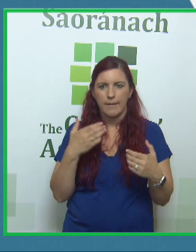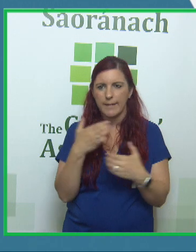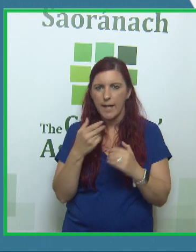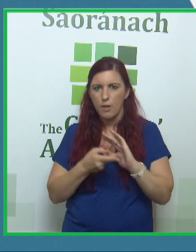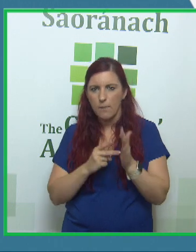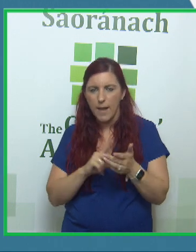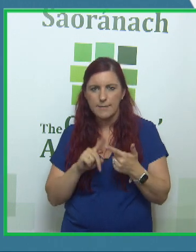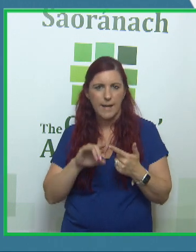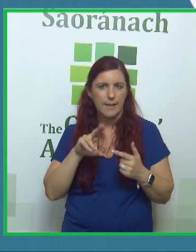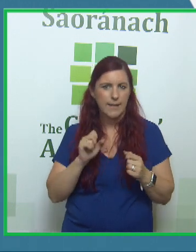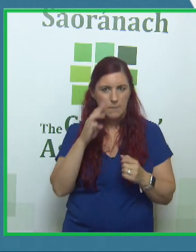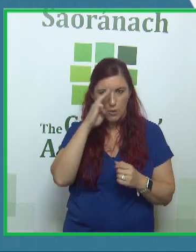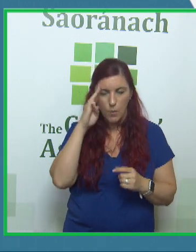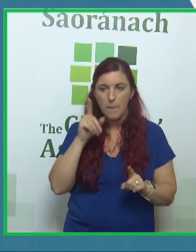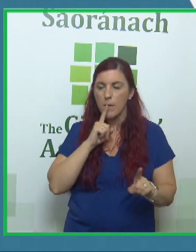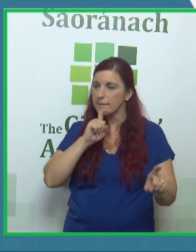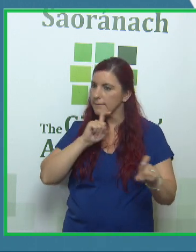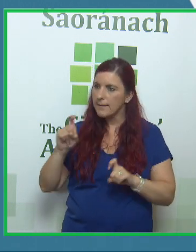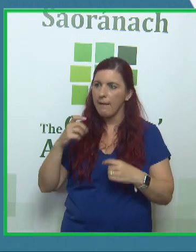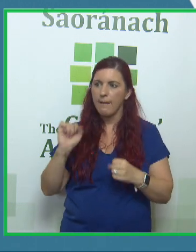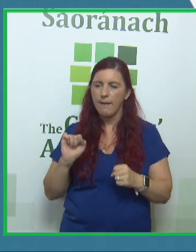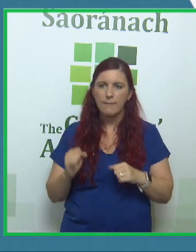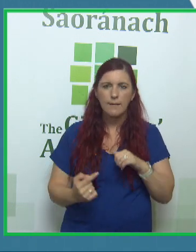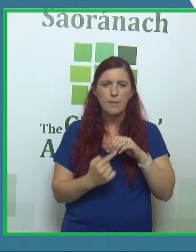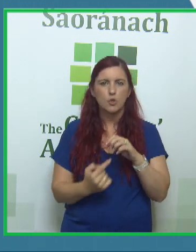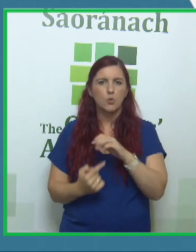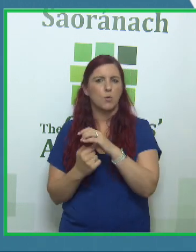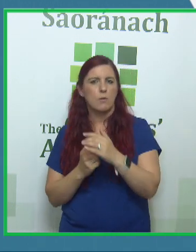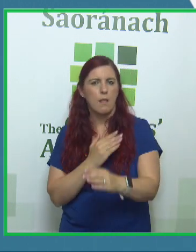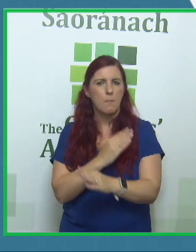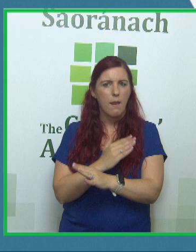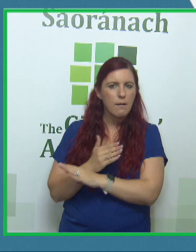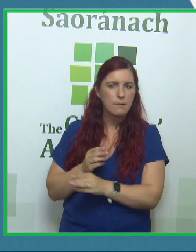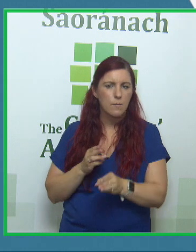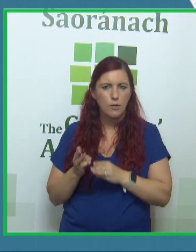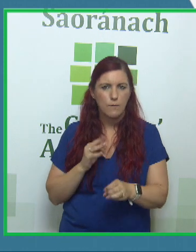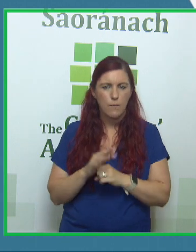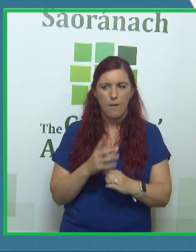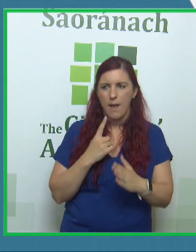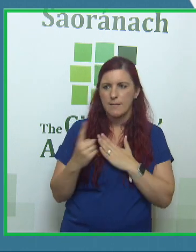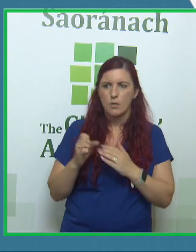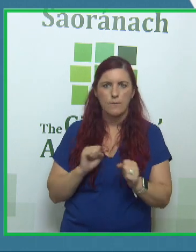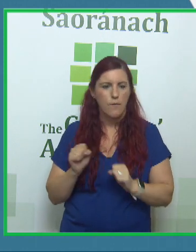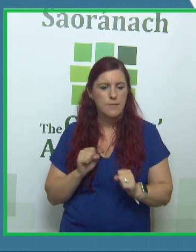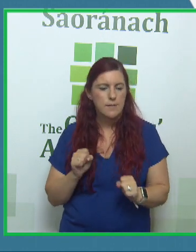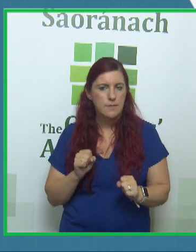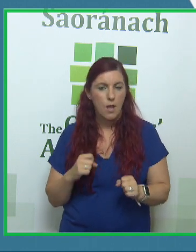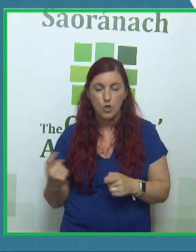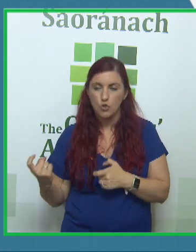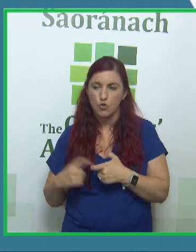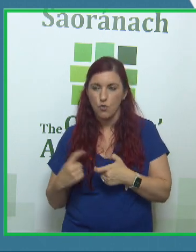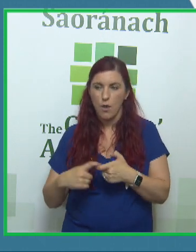case managements. But there still exist institutional blocks and practices that tend toward the isolation of services. Joined up thinking and practice